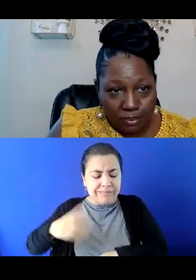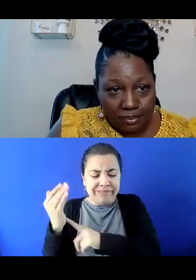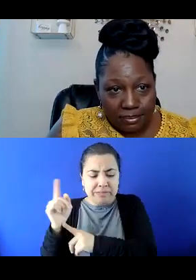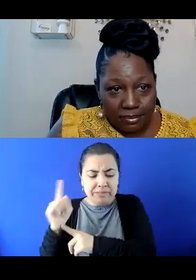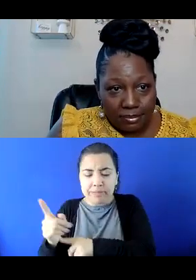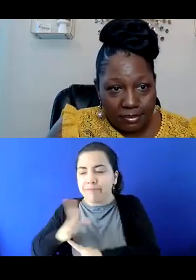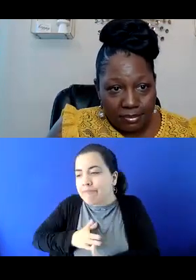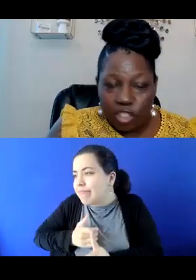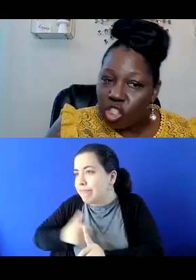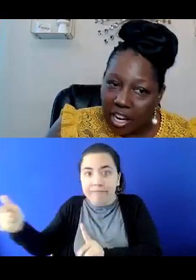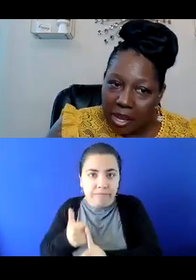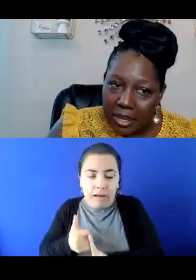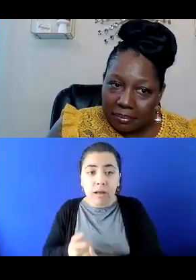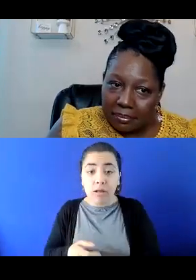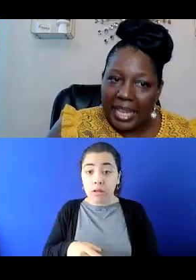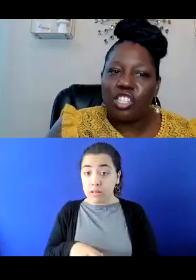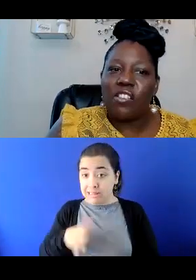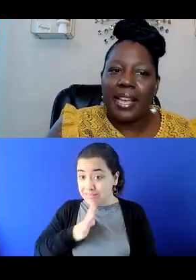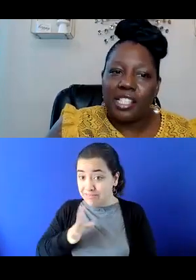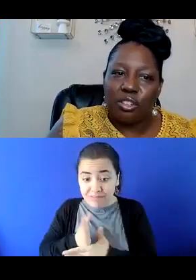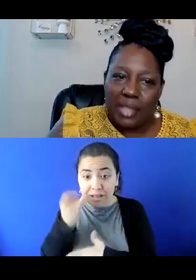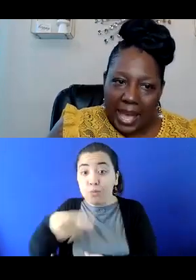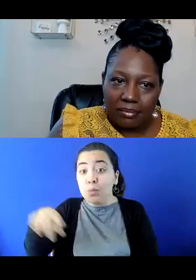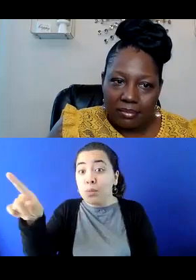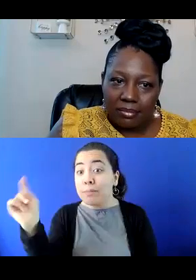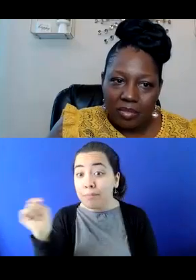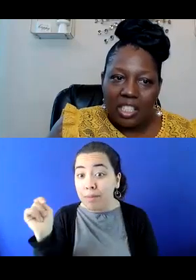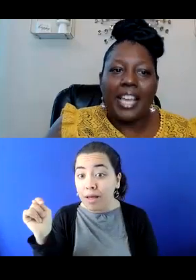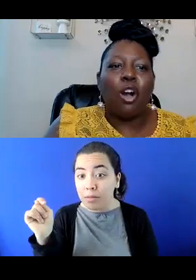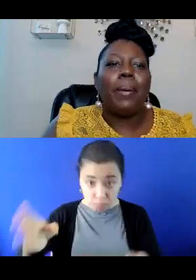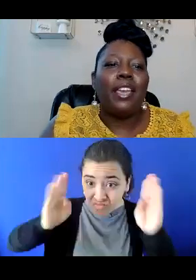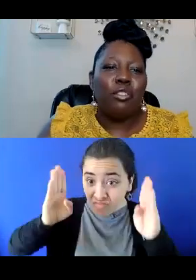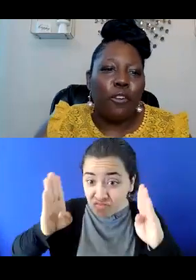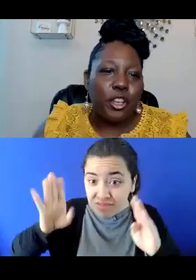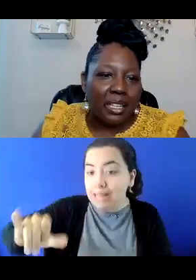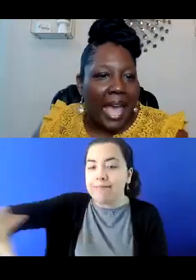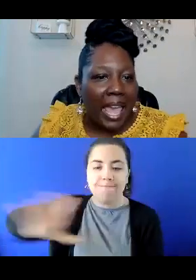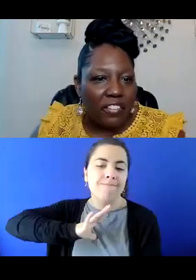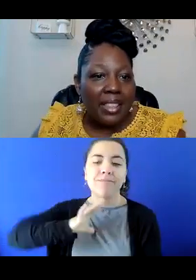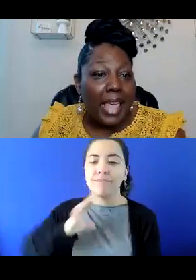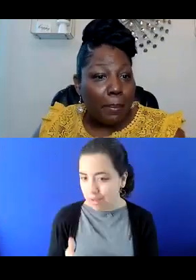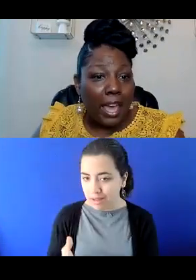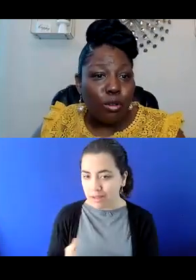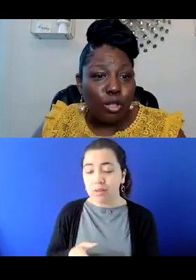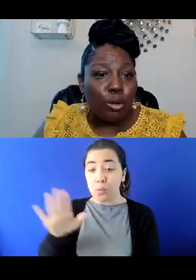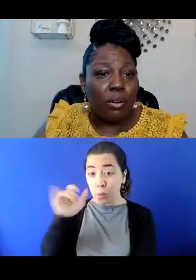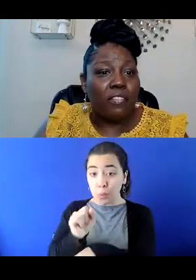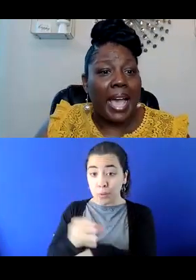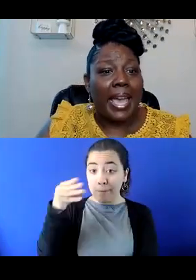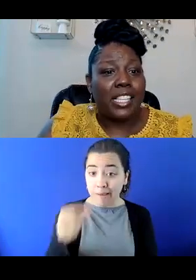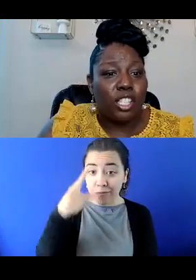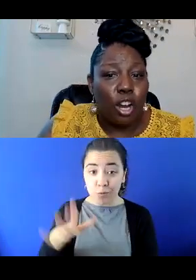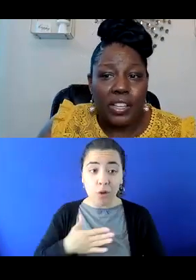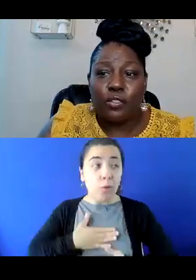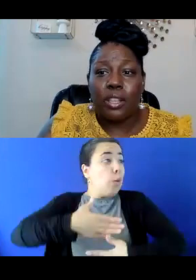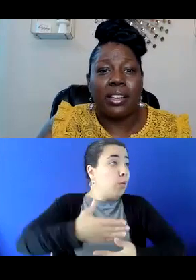restroom. Did y'all hear me? It's okay to do that. They don't pay you for your life. They pay you to provide